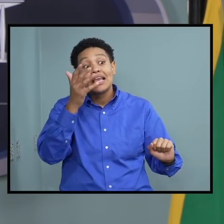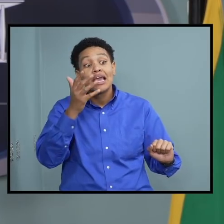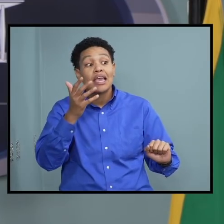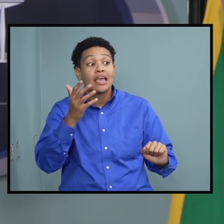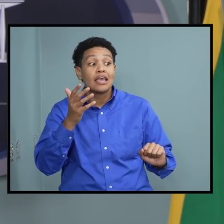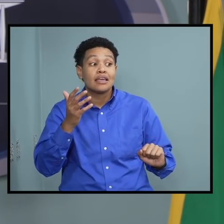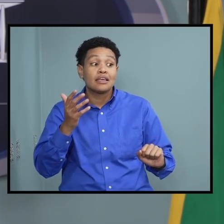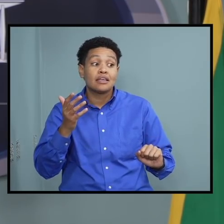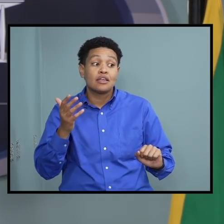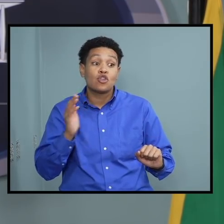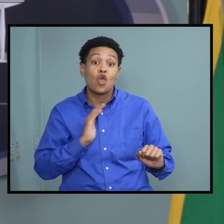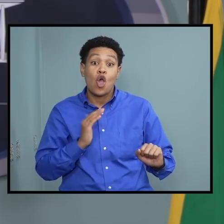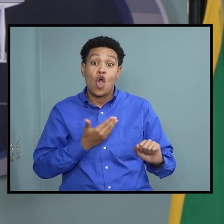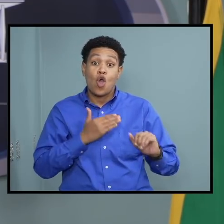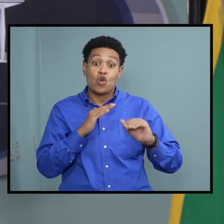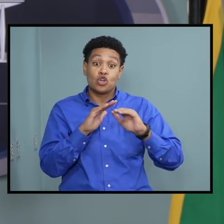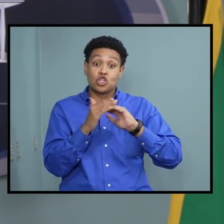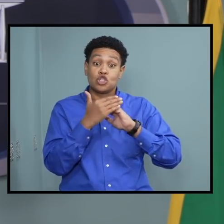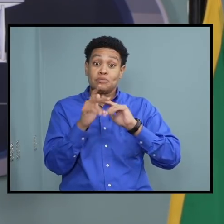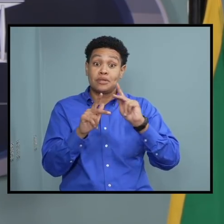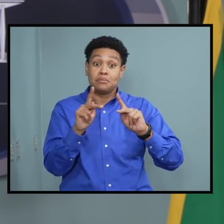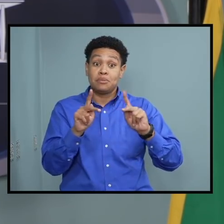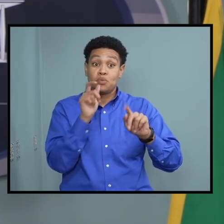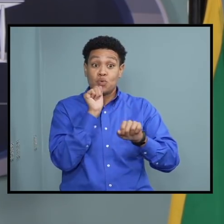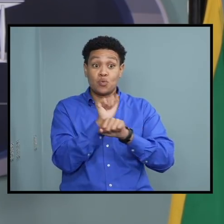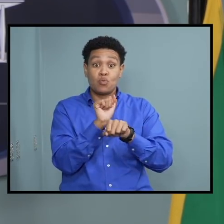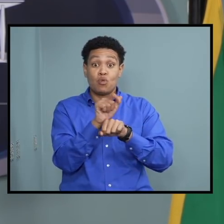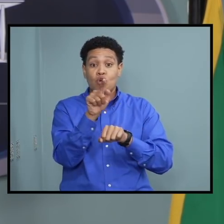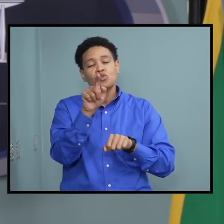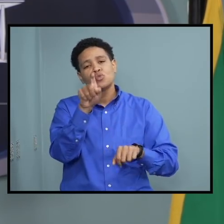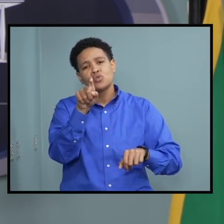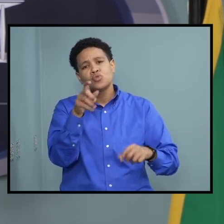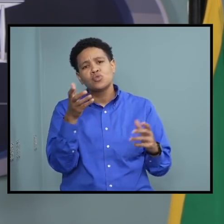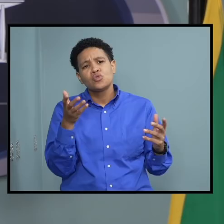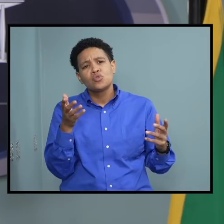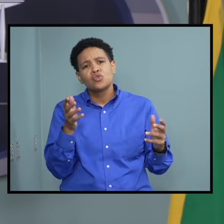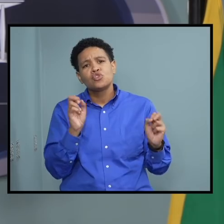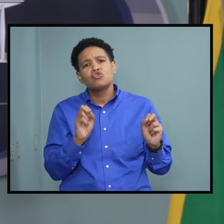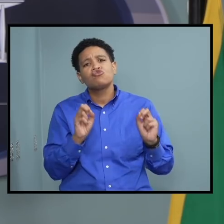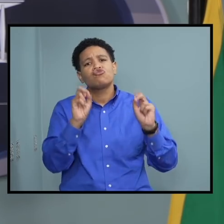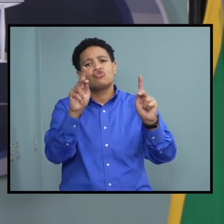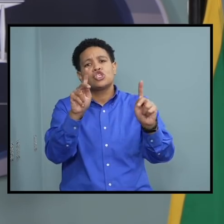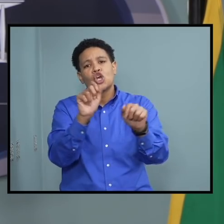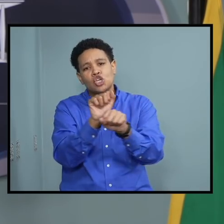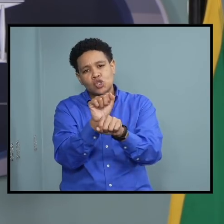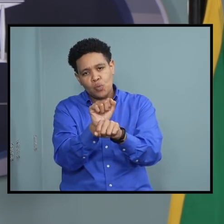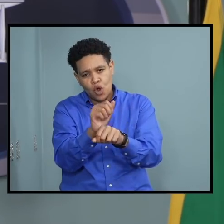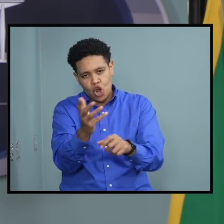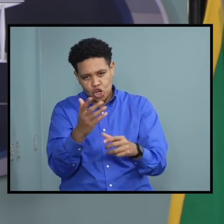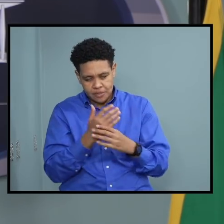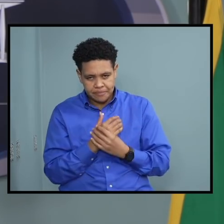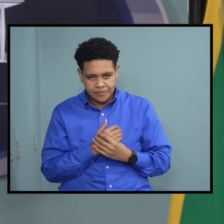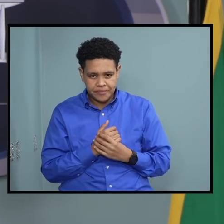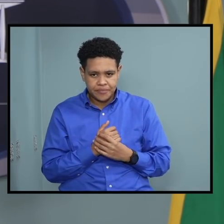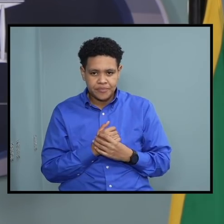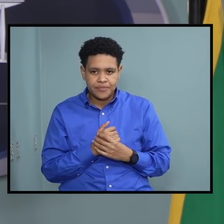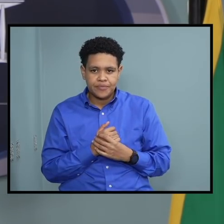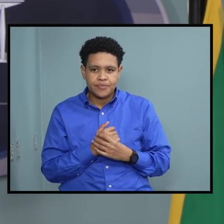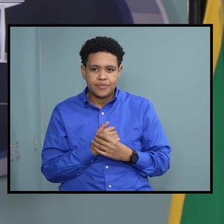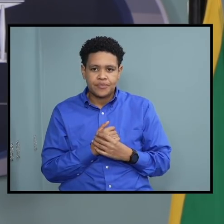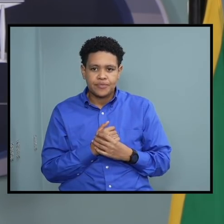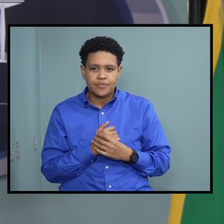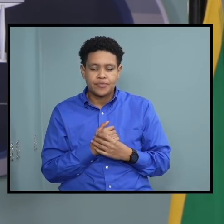our Jamaican workforce that you should return to work. So we